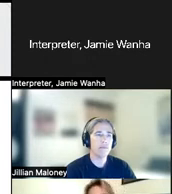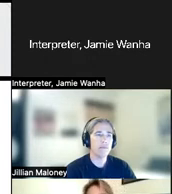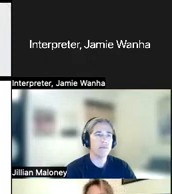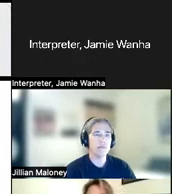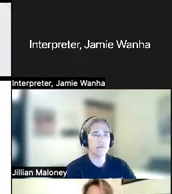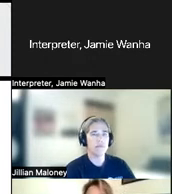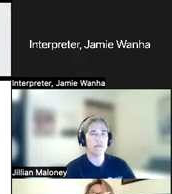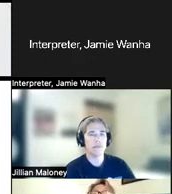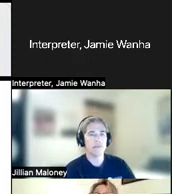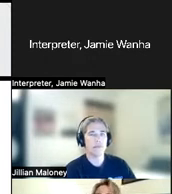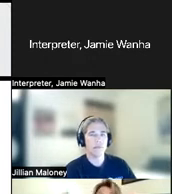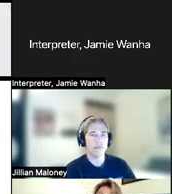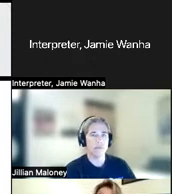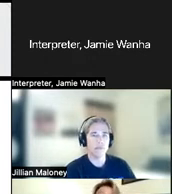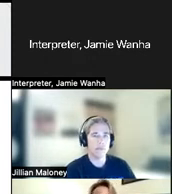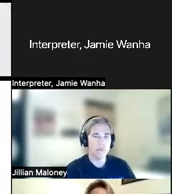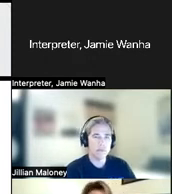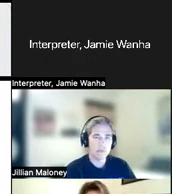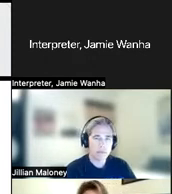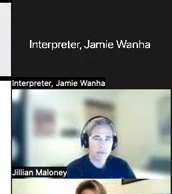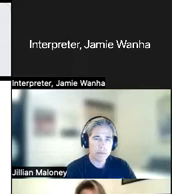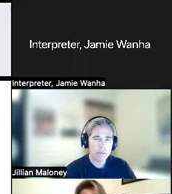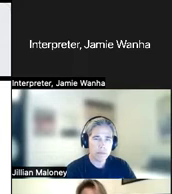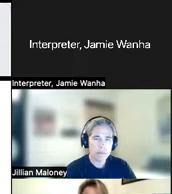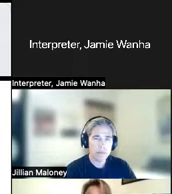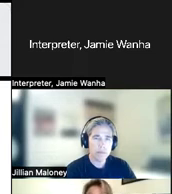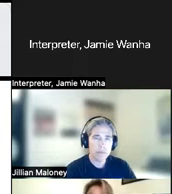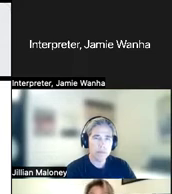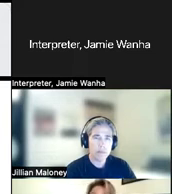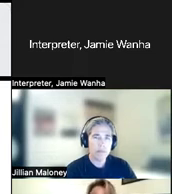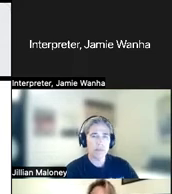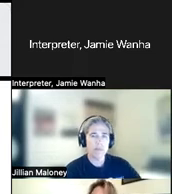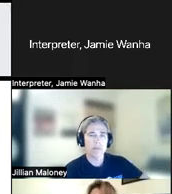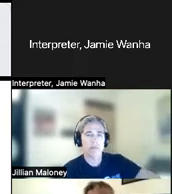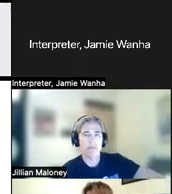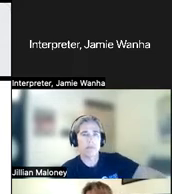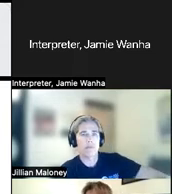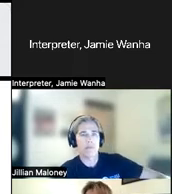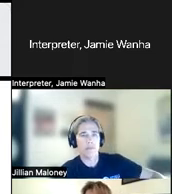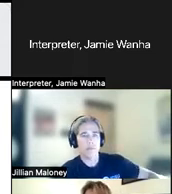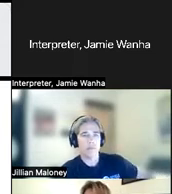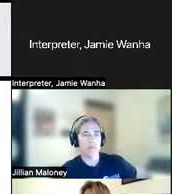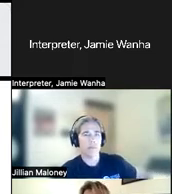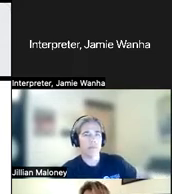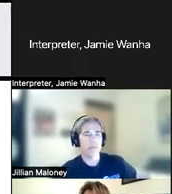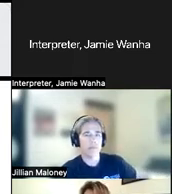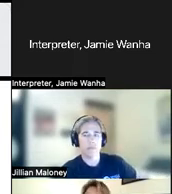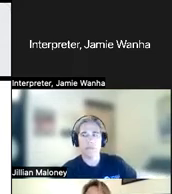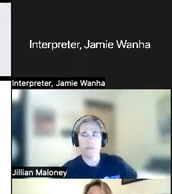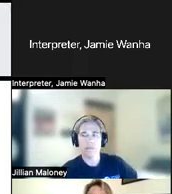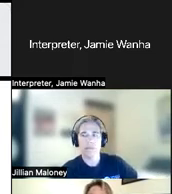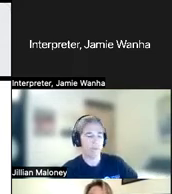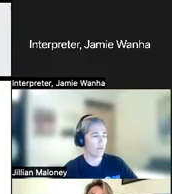All right, well, we will continue on, and just some information on this slide. The recording